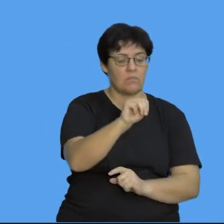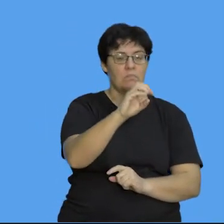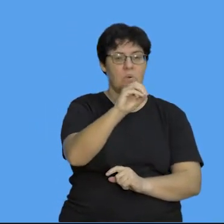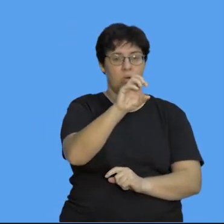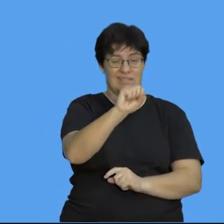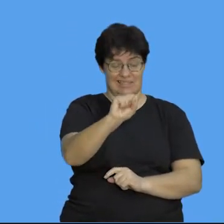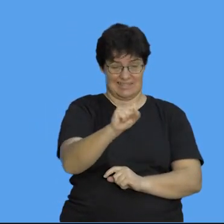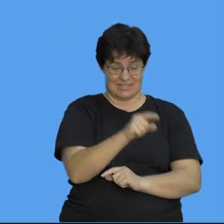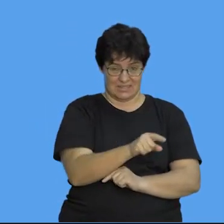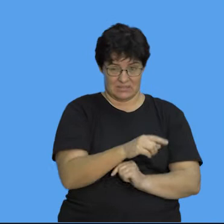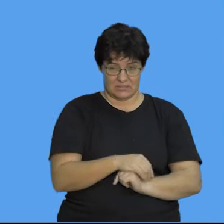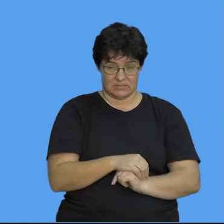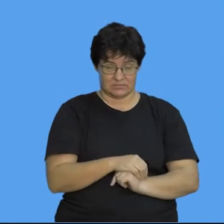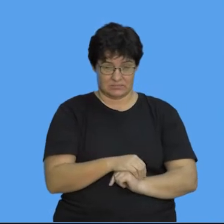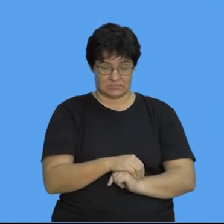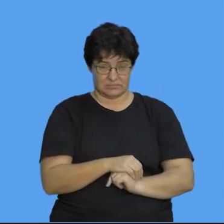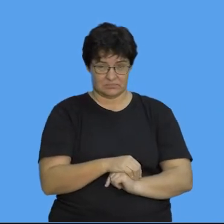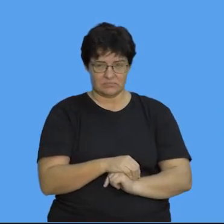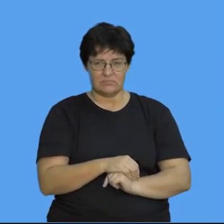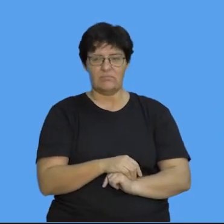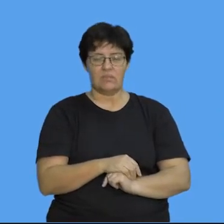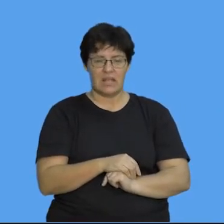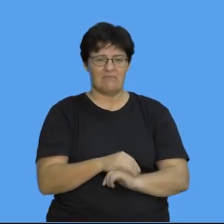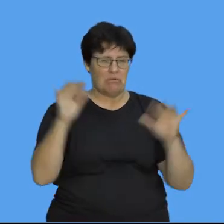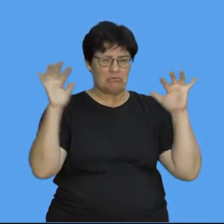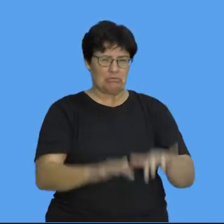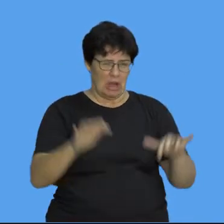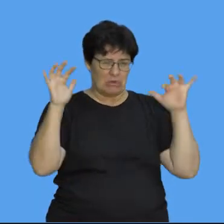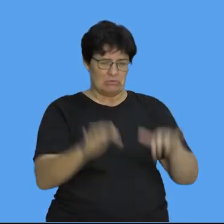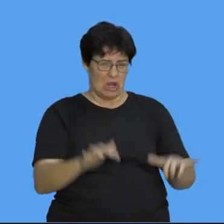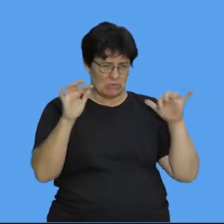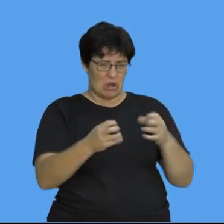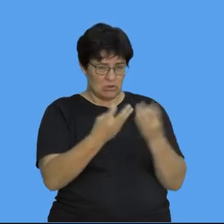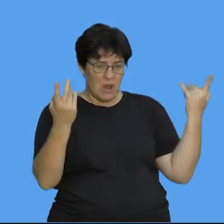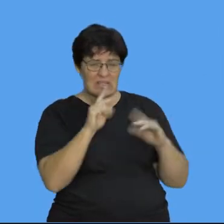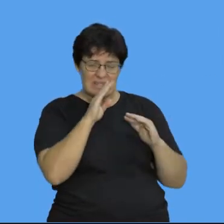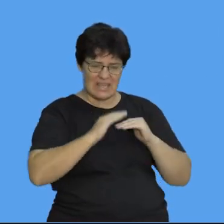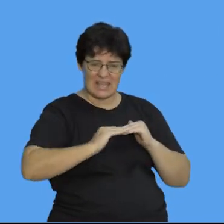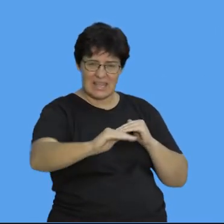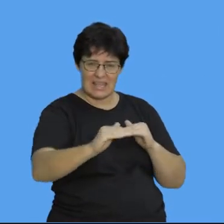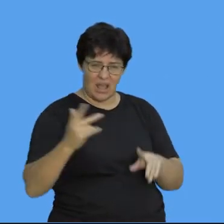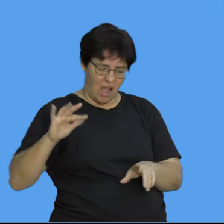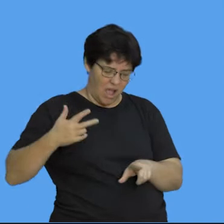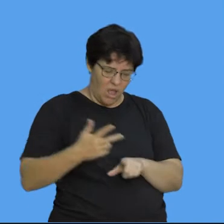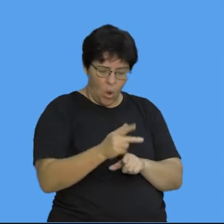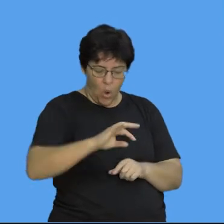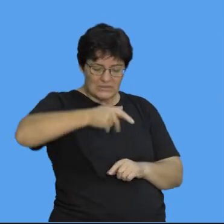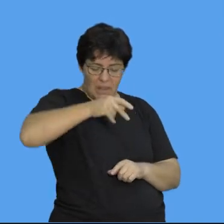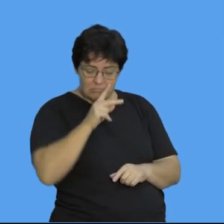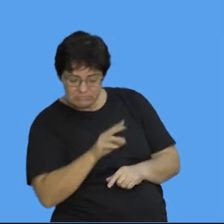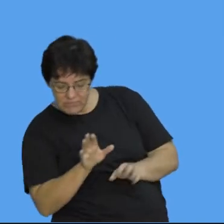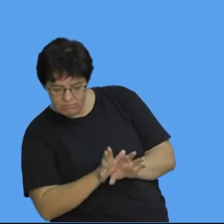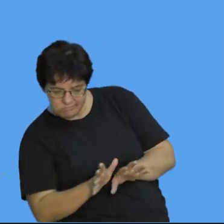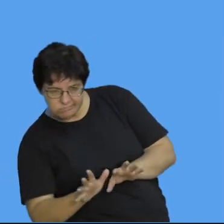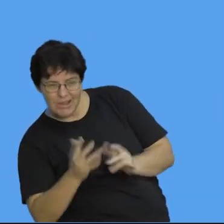to moss. If the season's very rainy, maybe you guys can go and check on your pavements or around your taps. You're